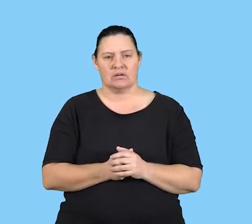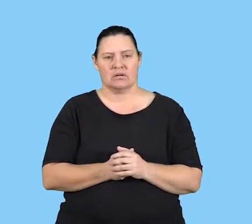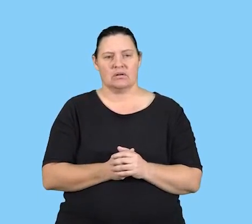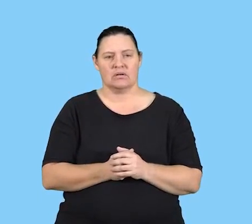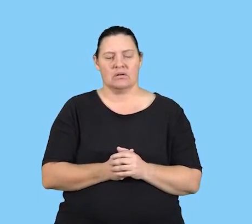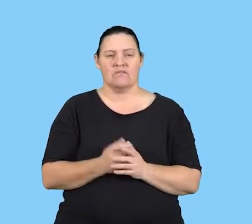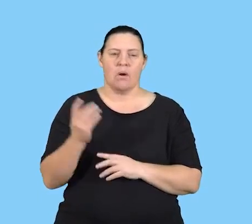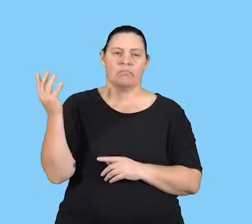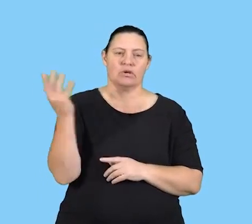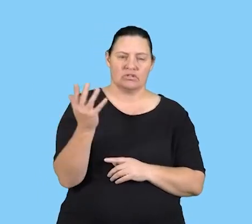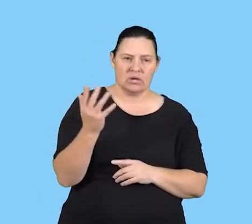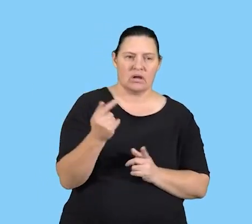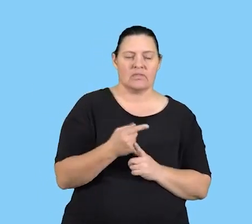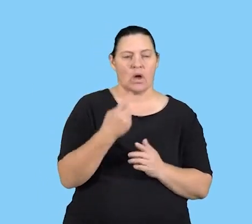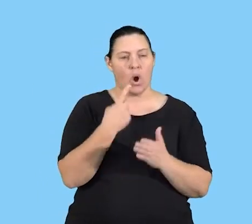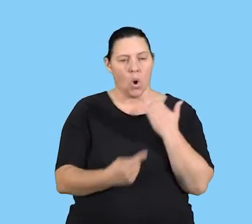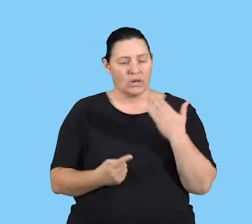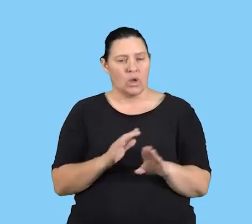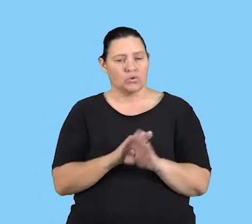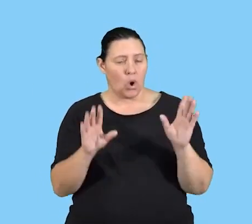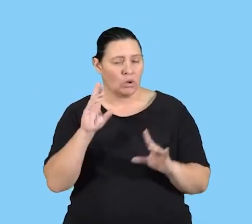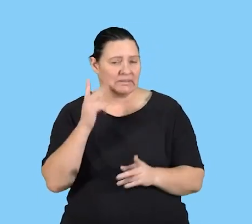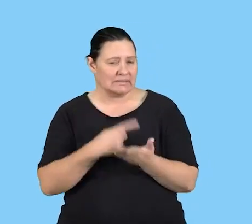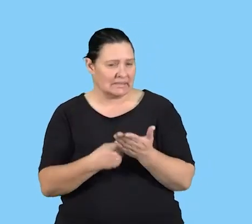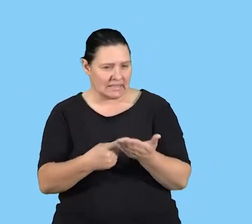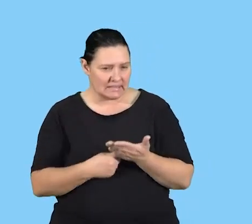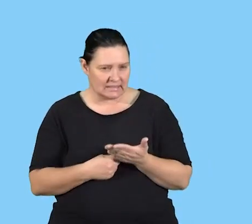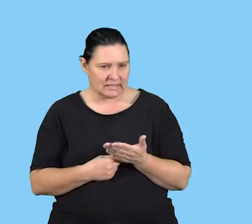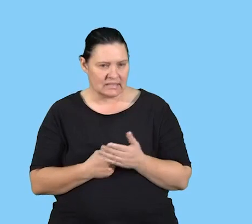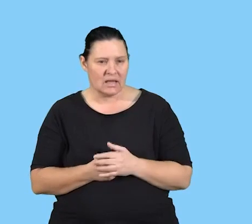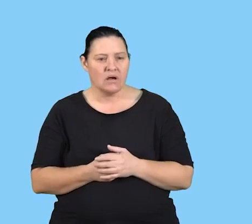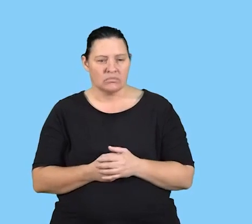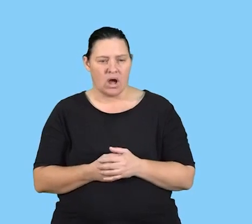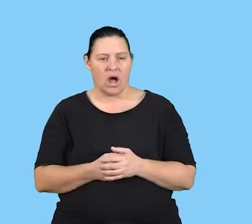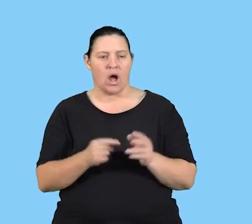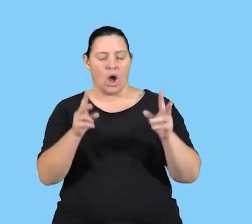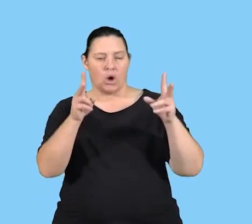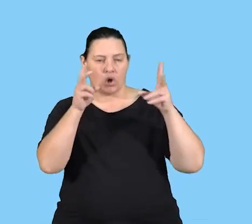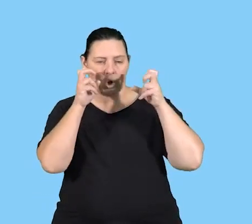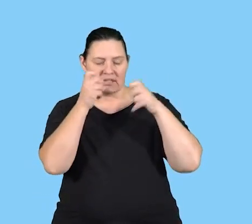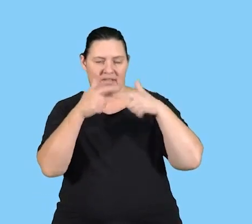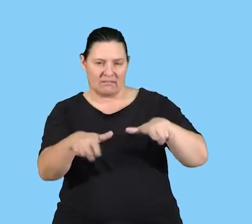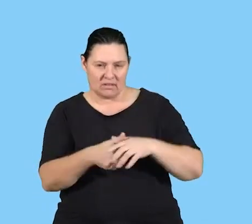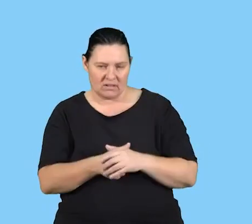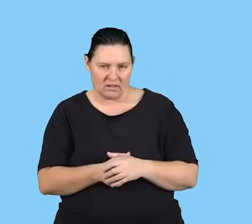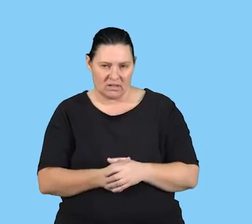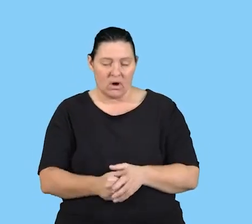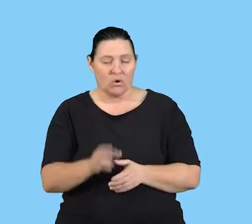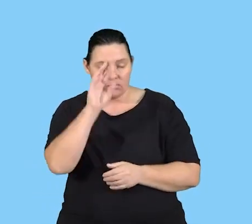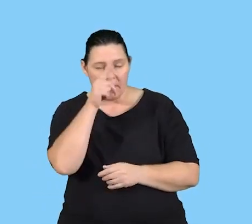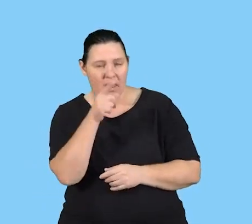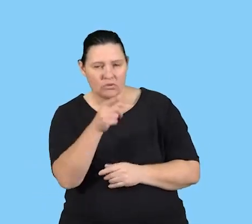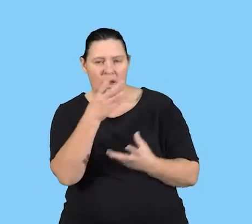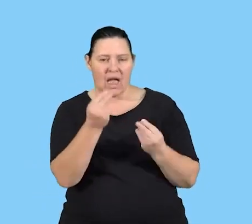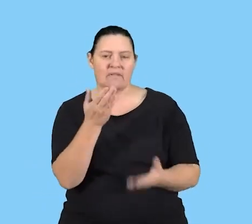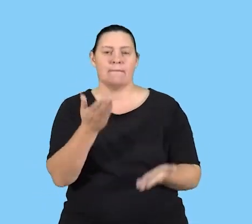everything in the presentation. The only thing that we didn't talk about are cognitive levels. You will remember that for you to have